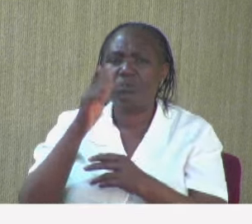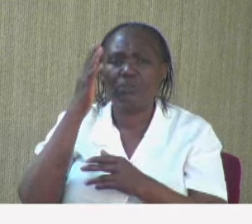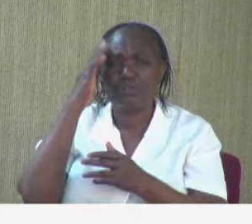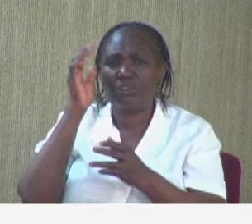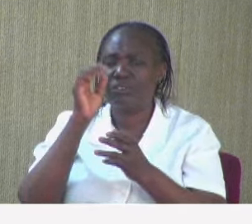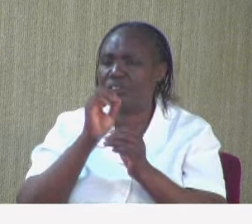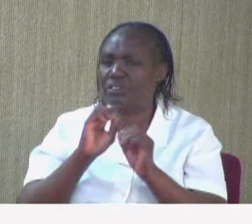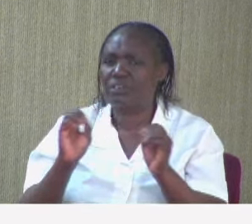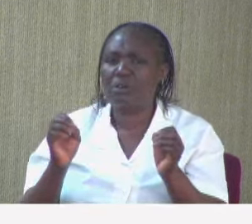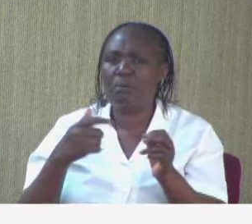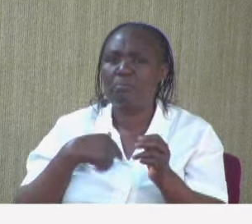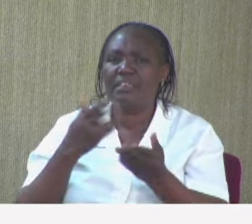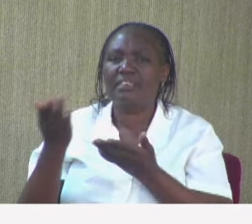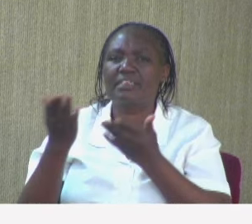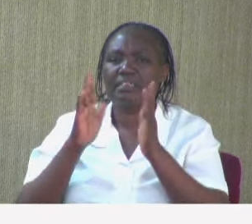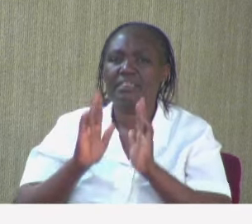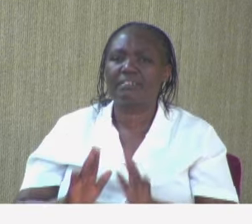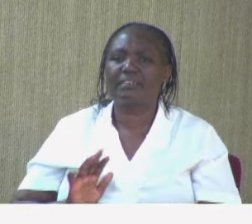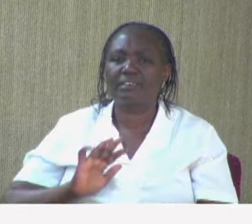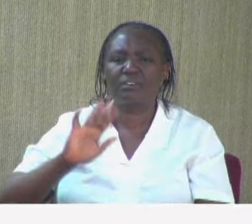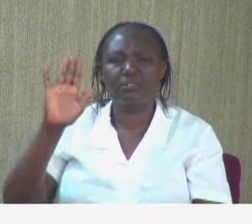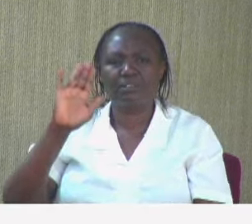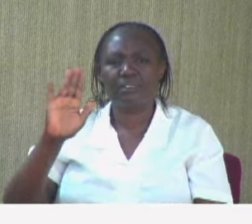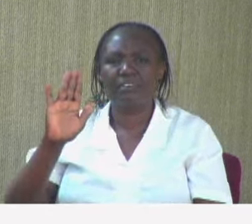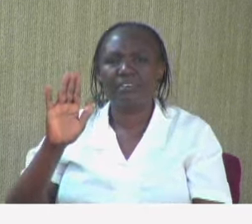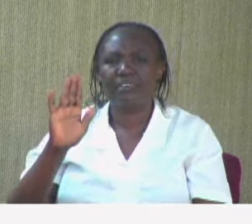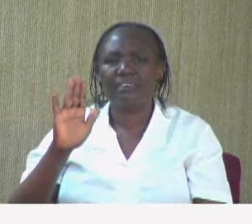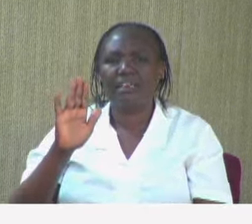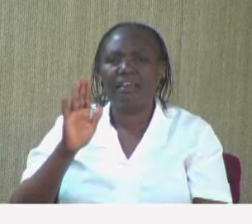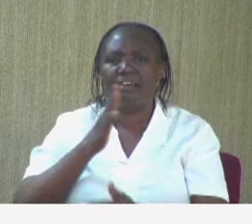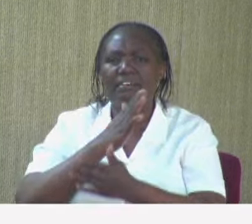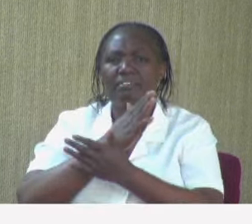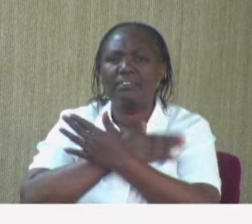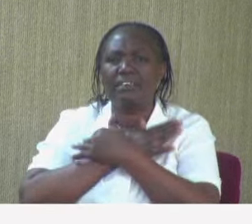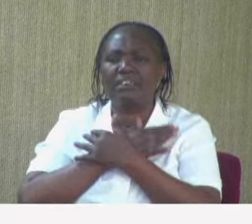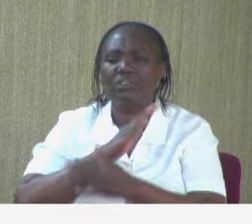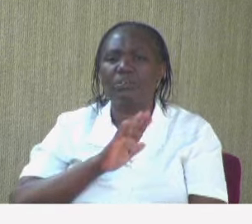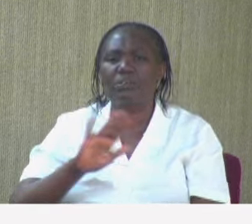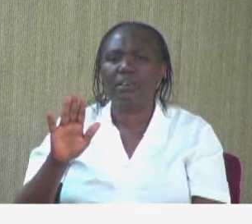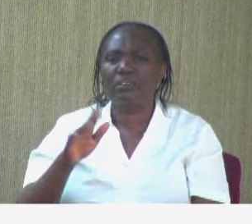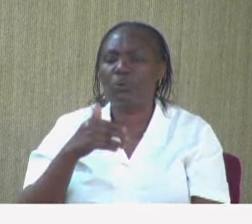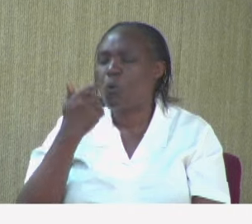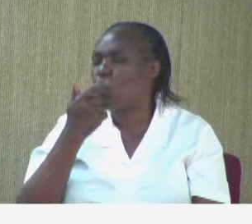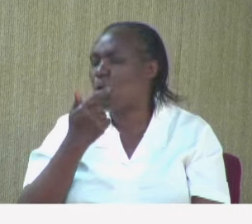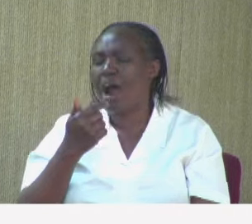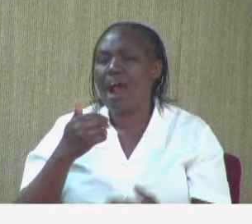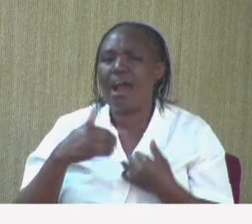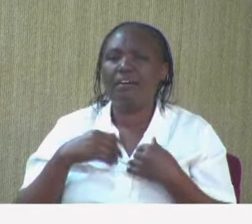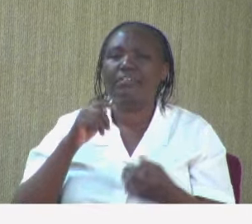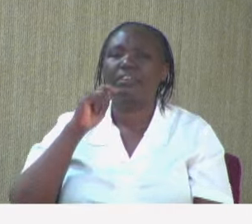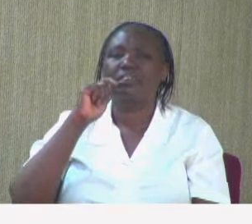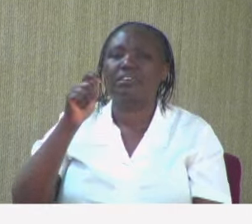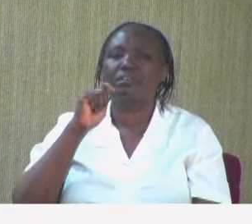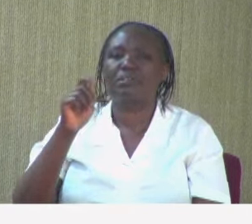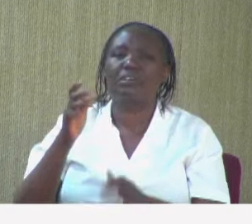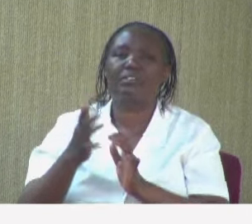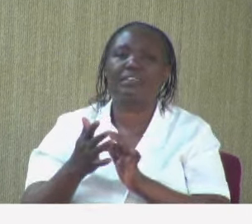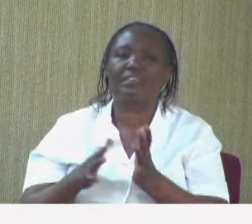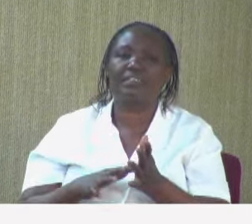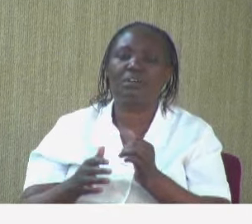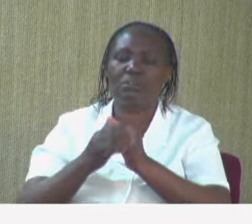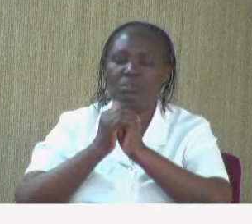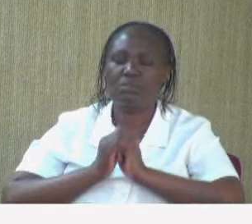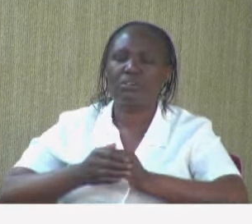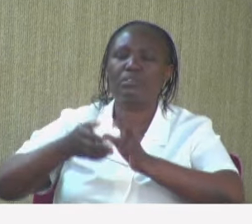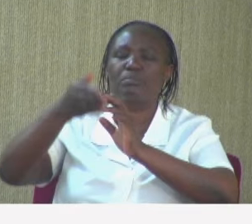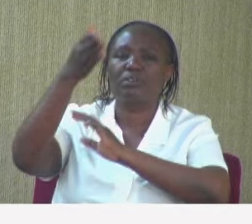am your fellow servant and of your brethren who have the what? The testimony of Jesus." Then it says, "Worship